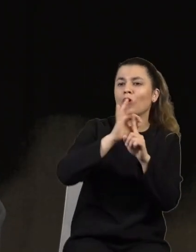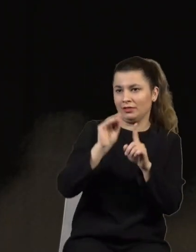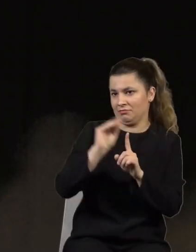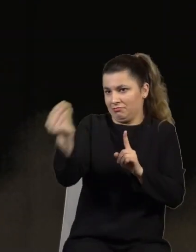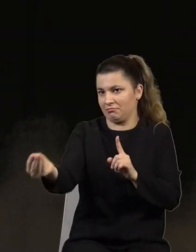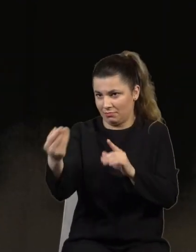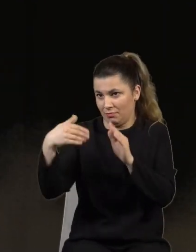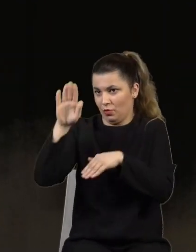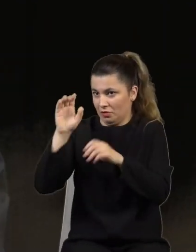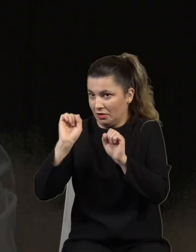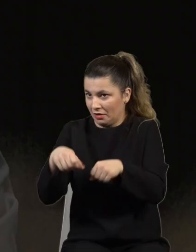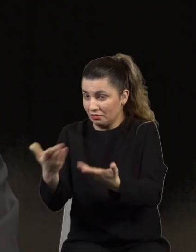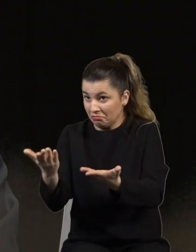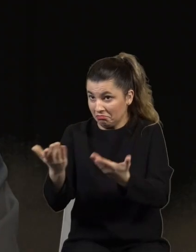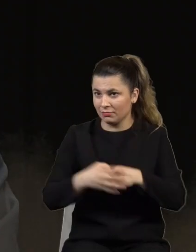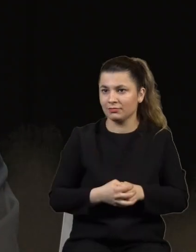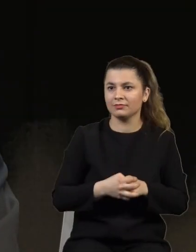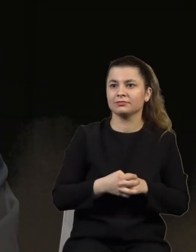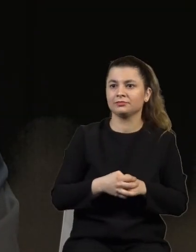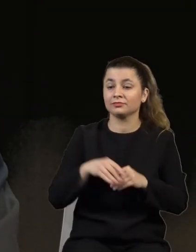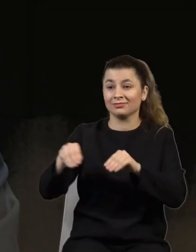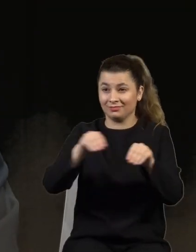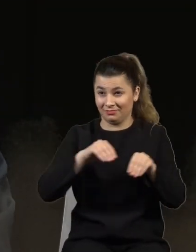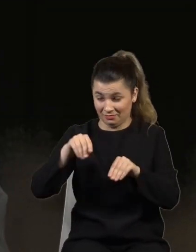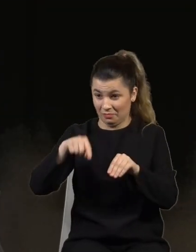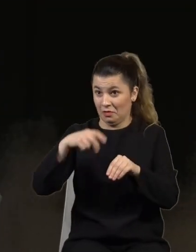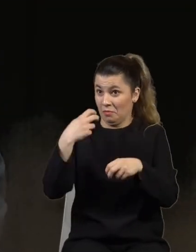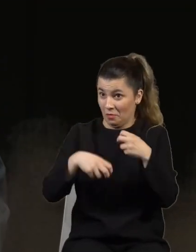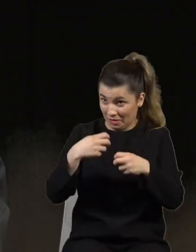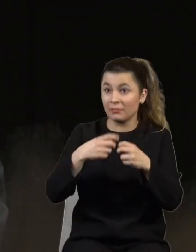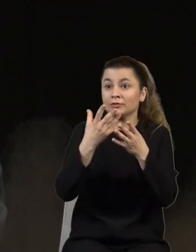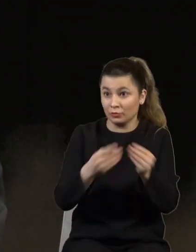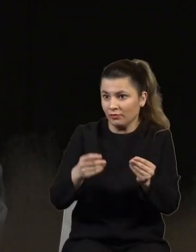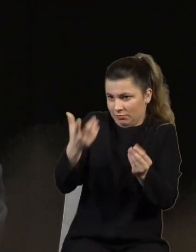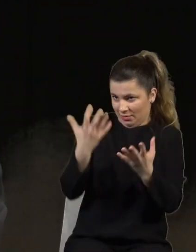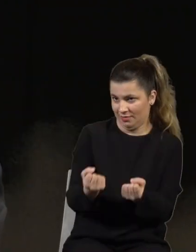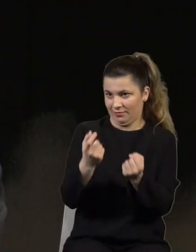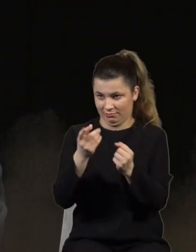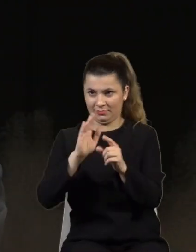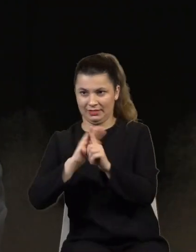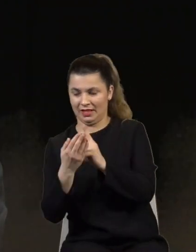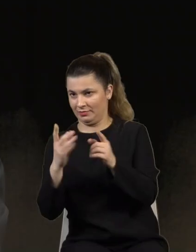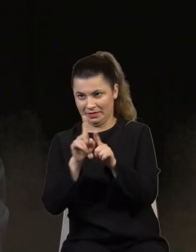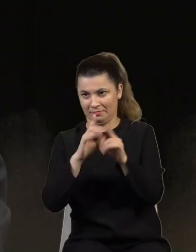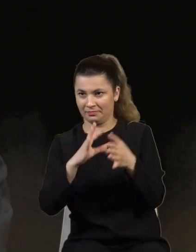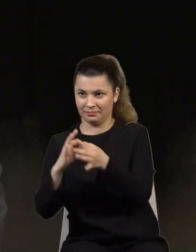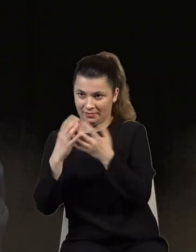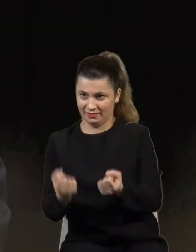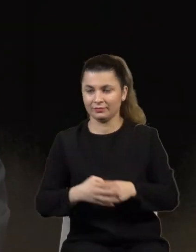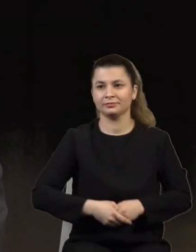security and cohesion policy. There are many. By talking about dual use, we